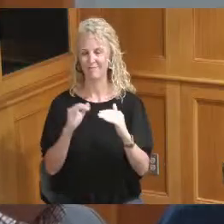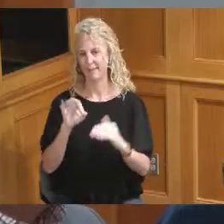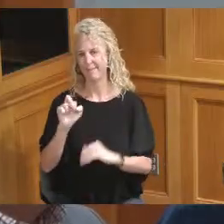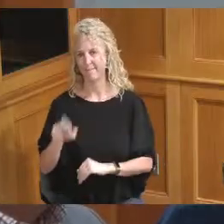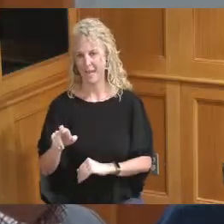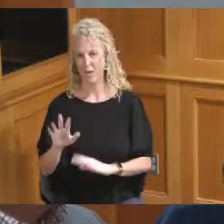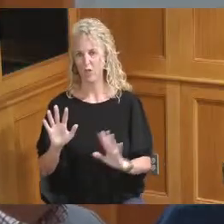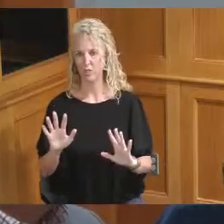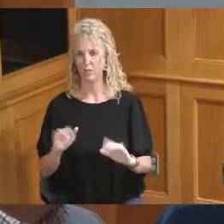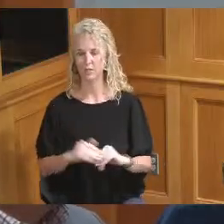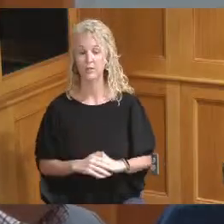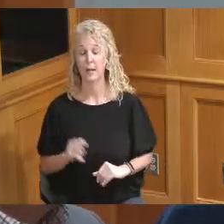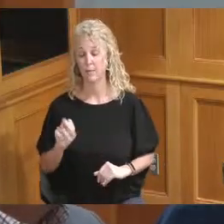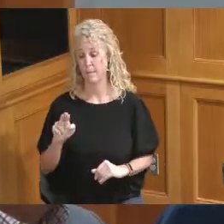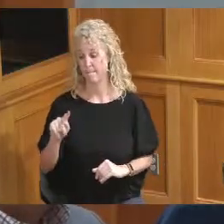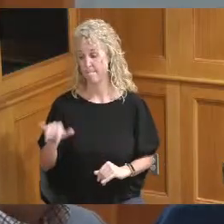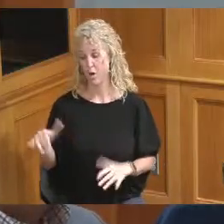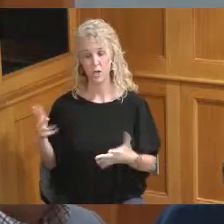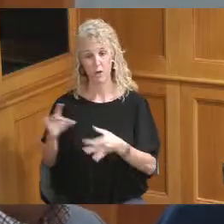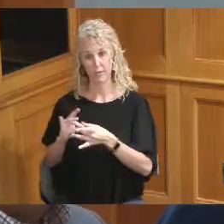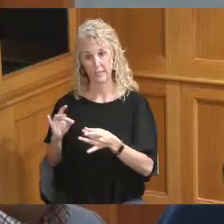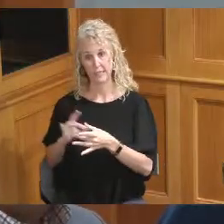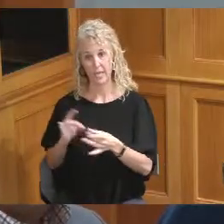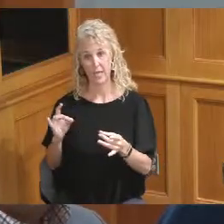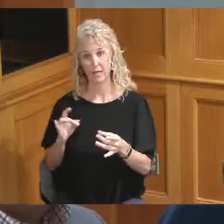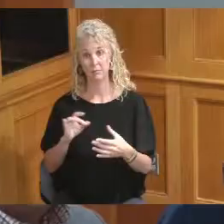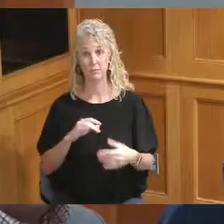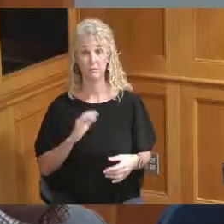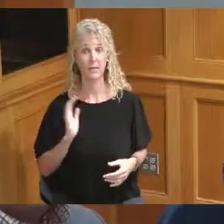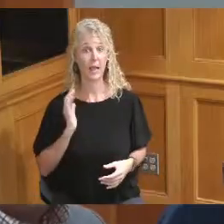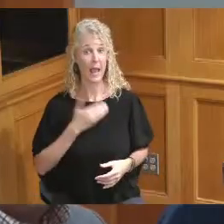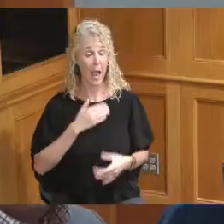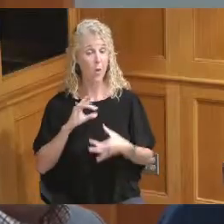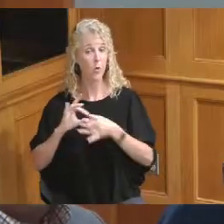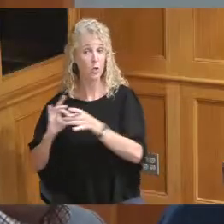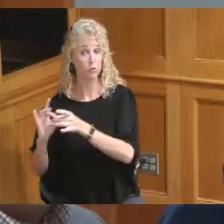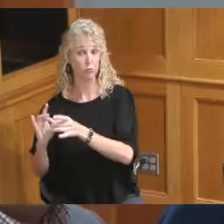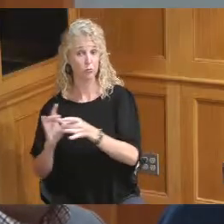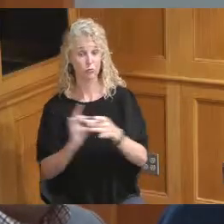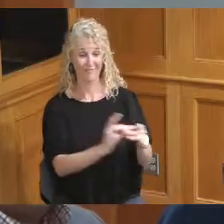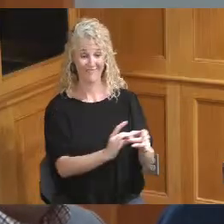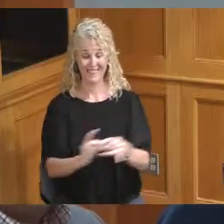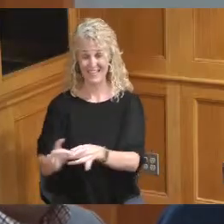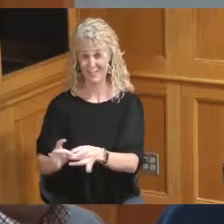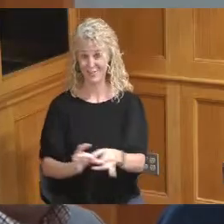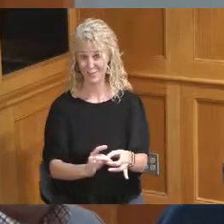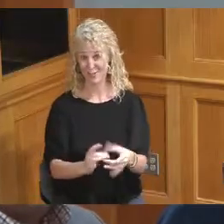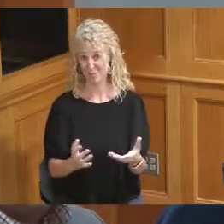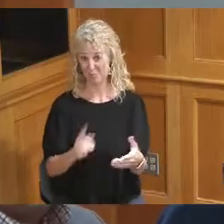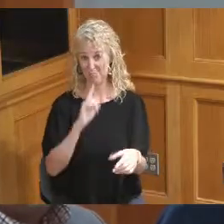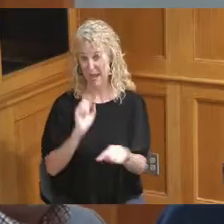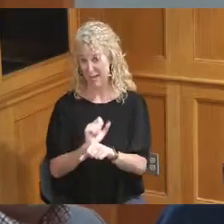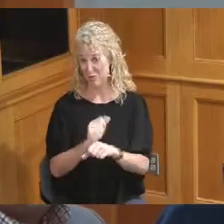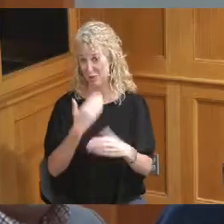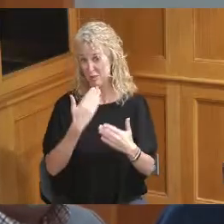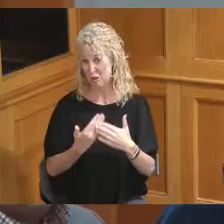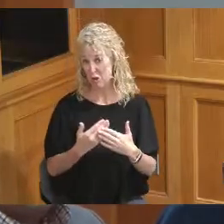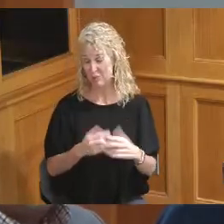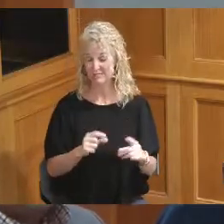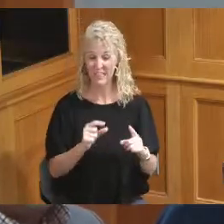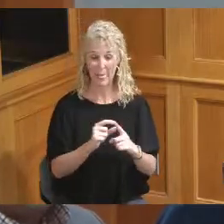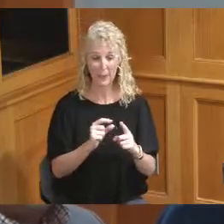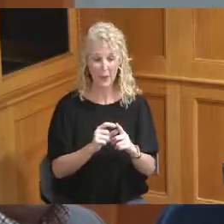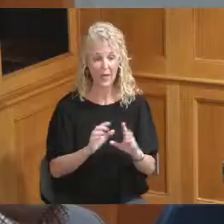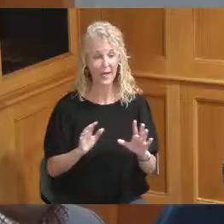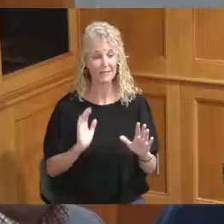would commend, as Marty said, the relationship with the Bengals has been a good one, that we've had again, spirited, I think is a